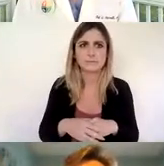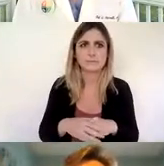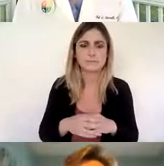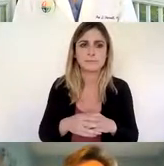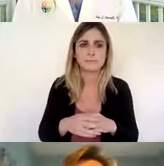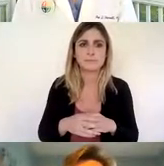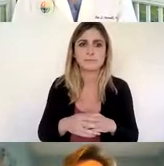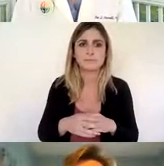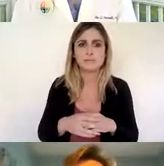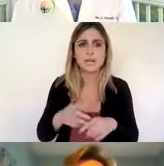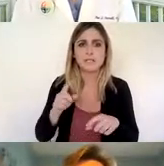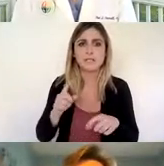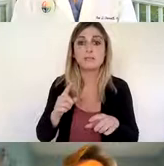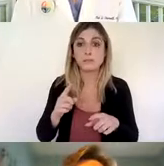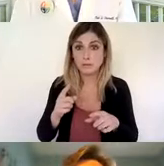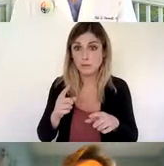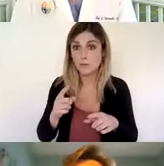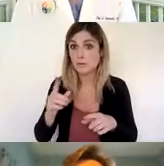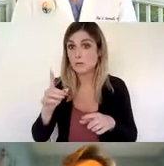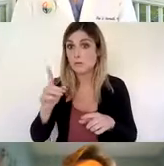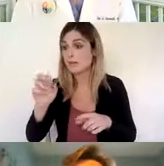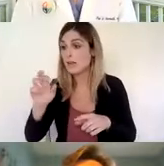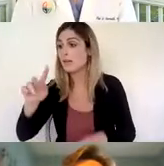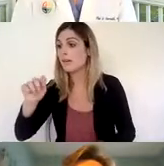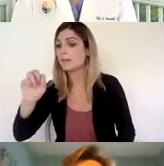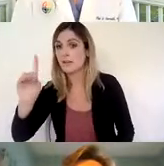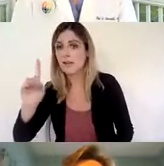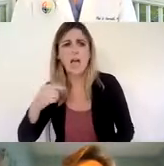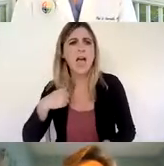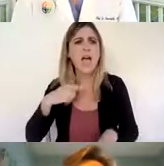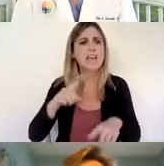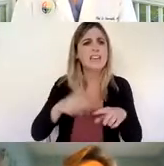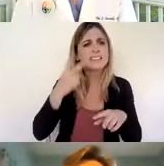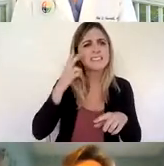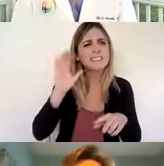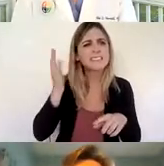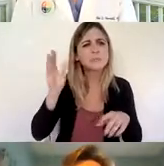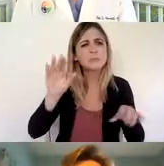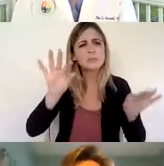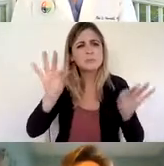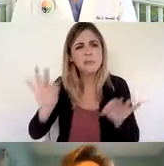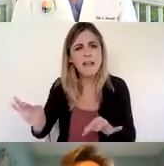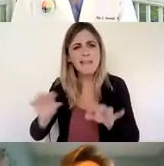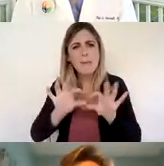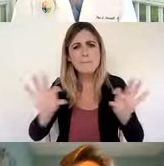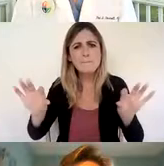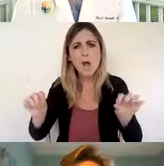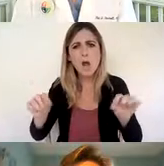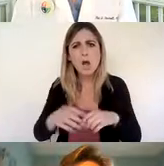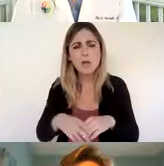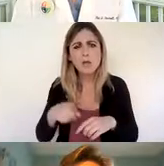So while you're doing, Bob, you wanna? I can't seem to drag that bar away. Oh. You did something